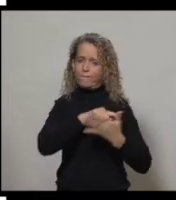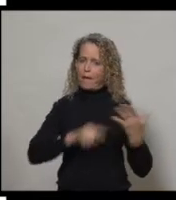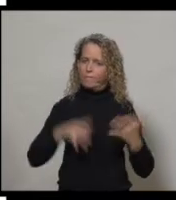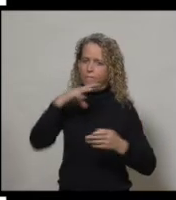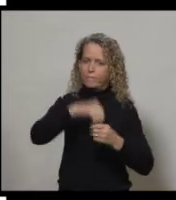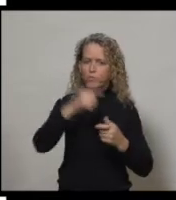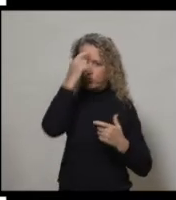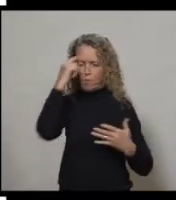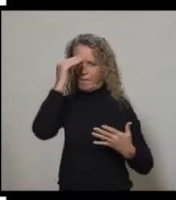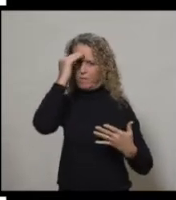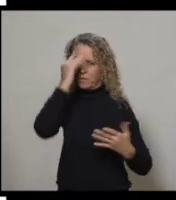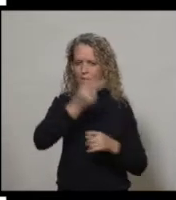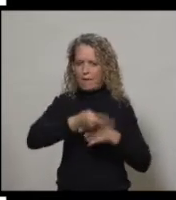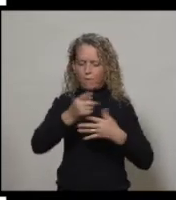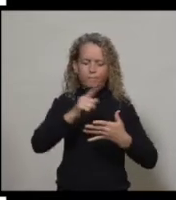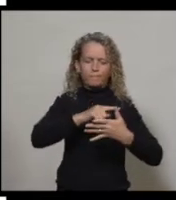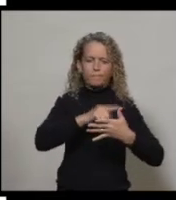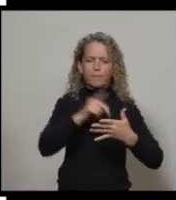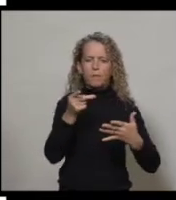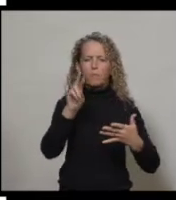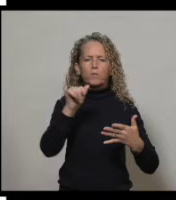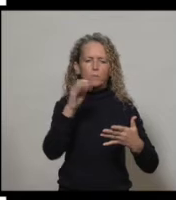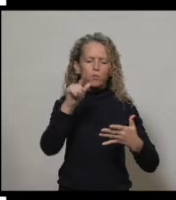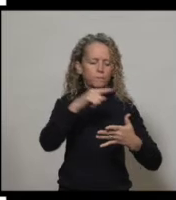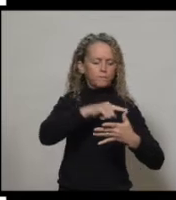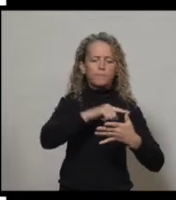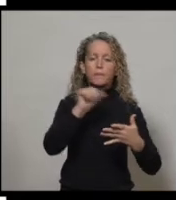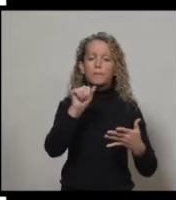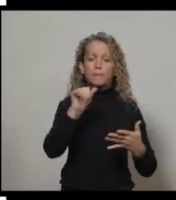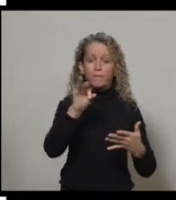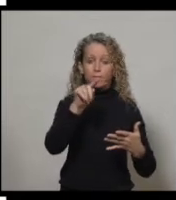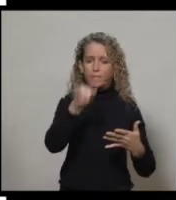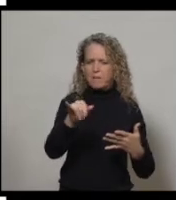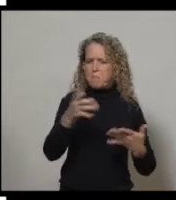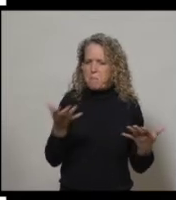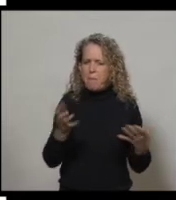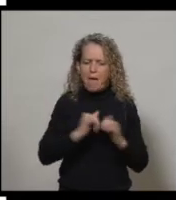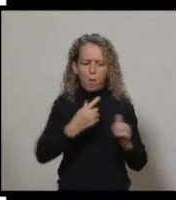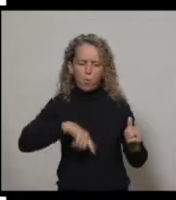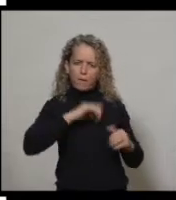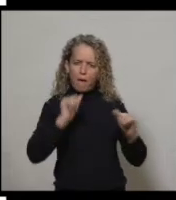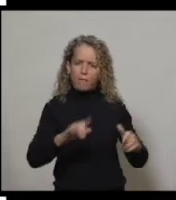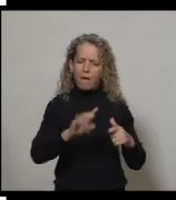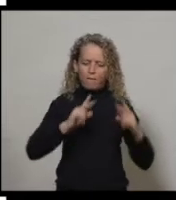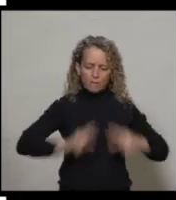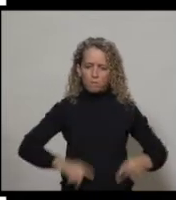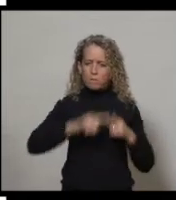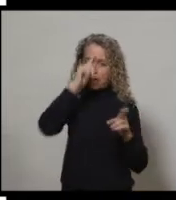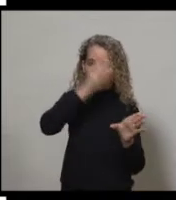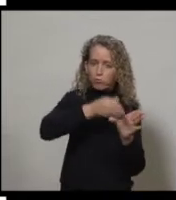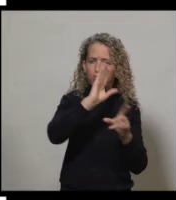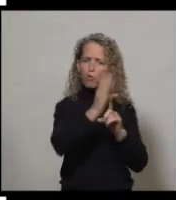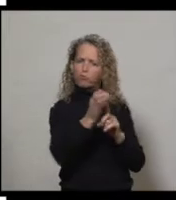principles, and the first one is safety. So we're looking at how do we create safety in that physical, psychological, and cultural sense.